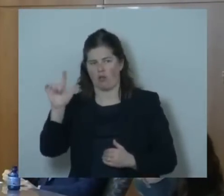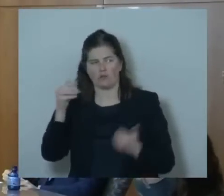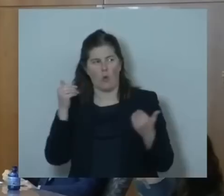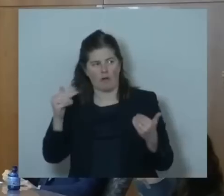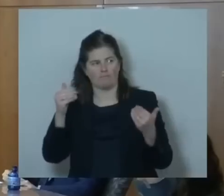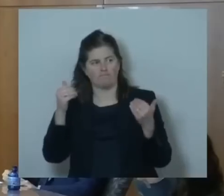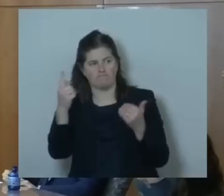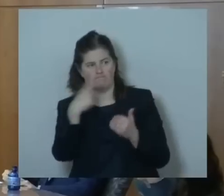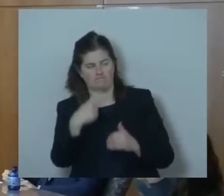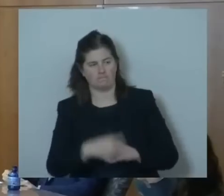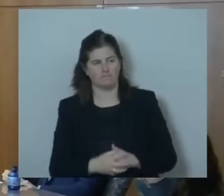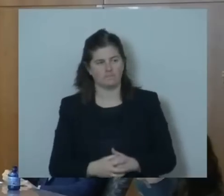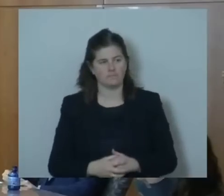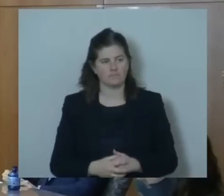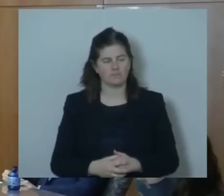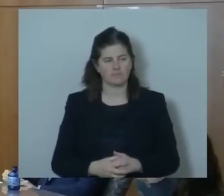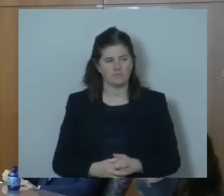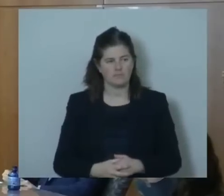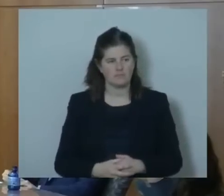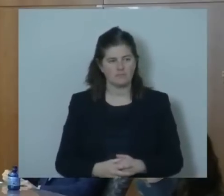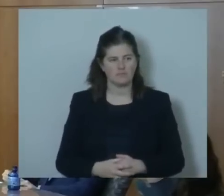and ask your question.